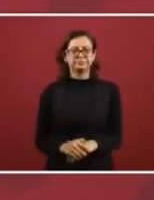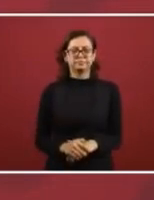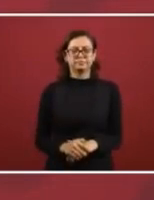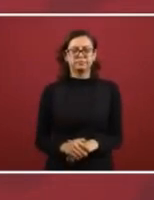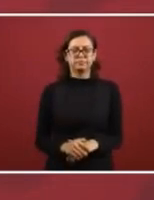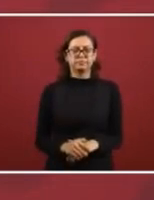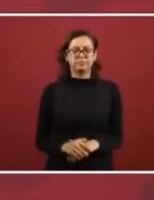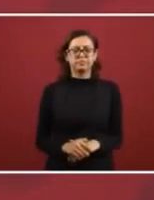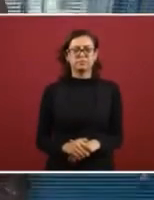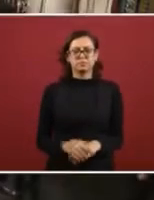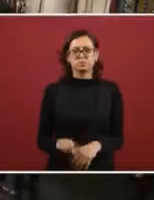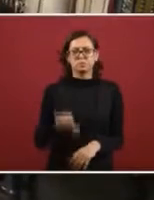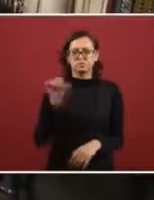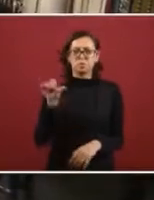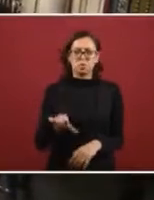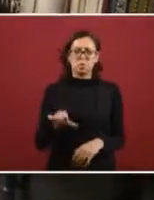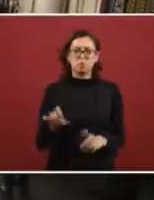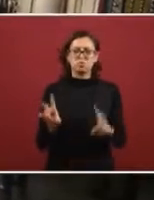attention.